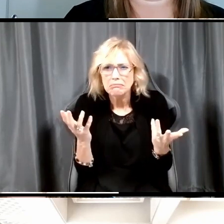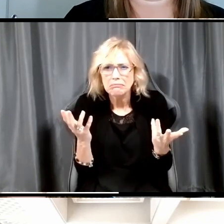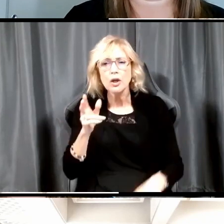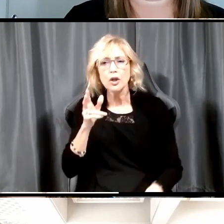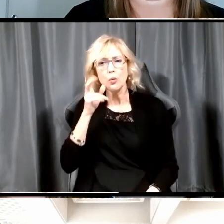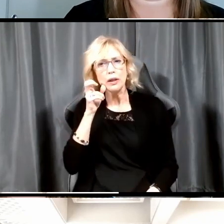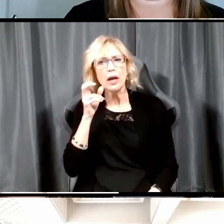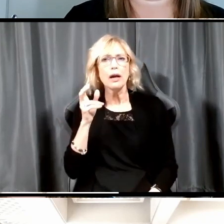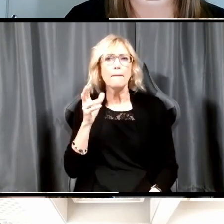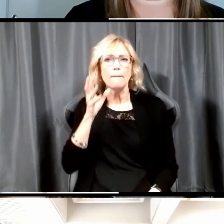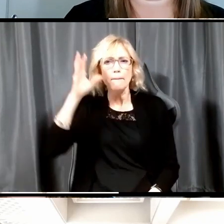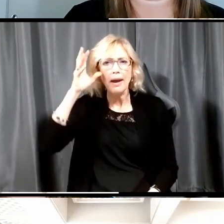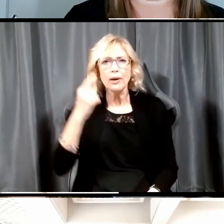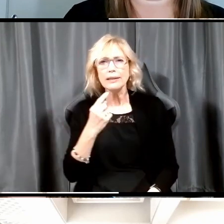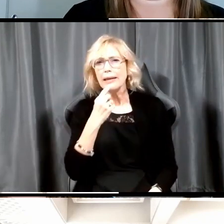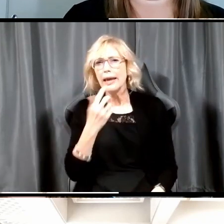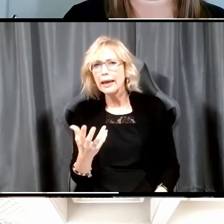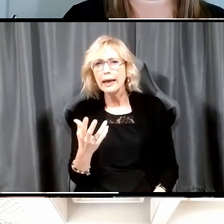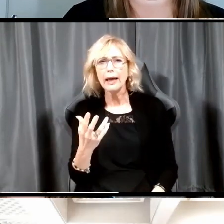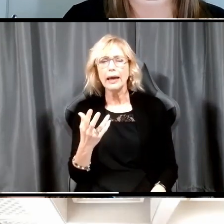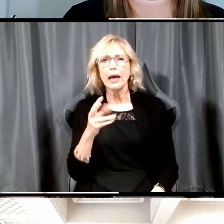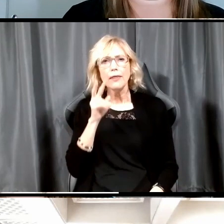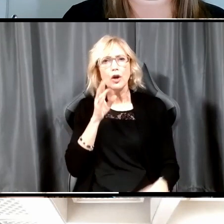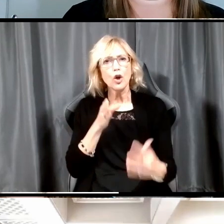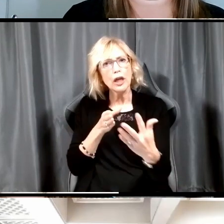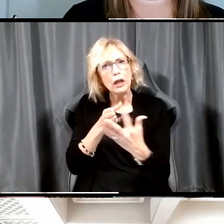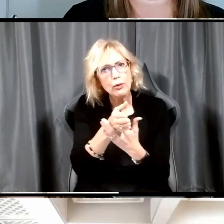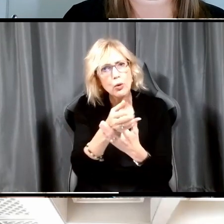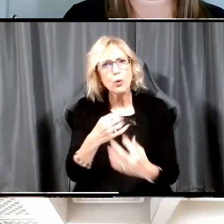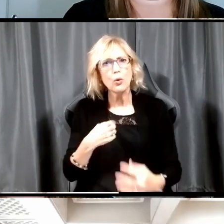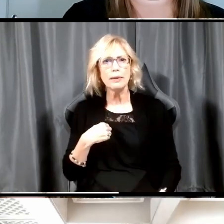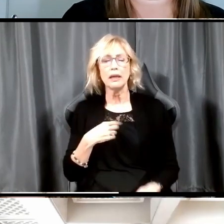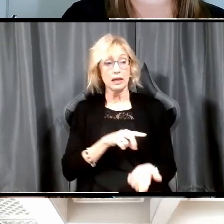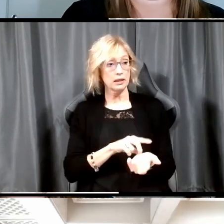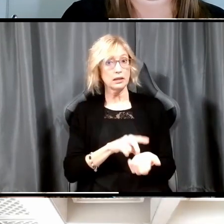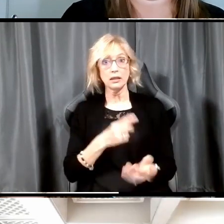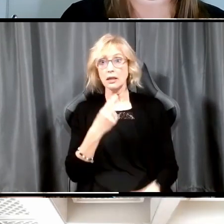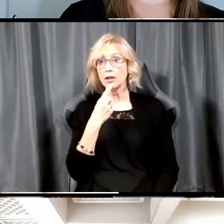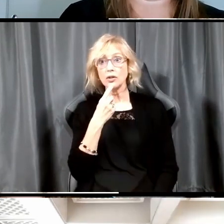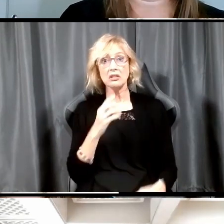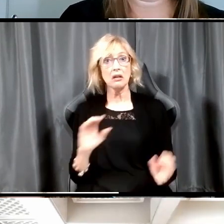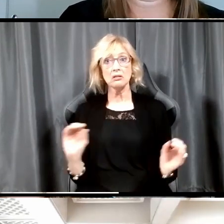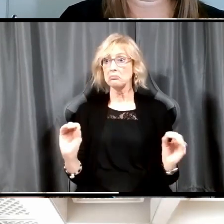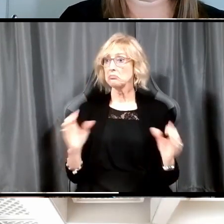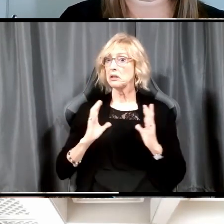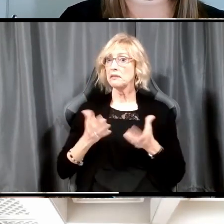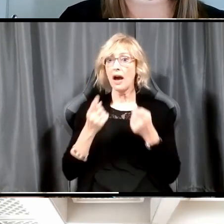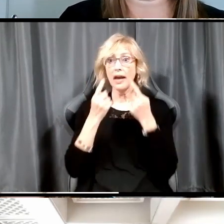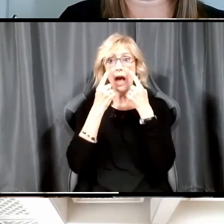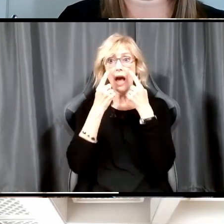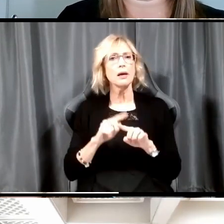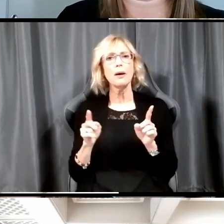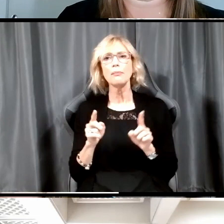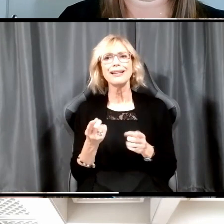We've heard parents say, you know, they're looking through me, or the doctor says that nothing's wrong with the eyes, but they can't